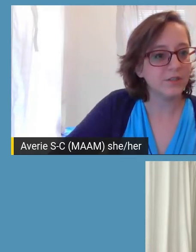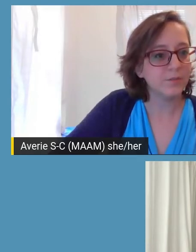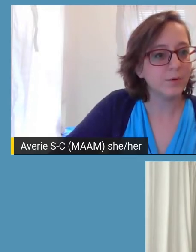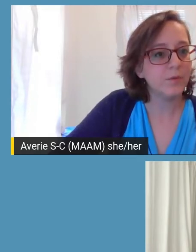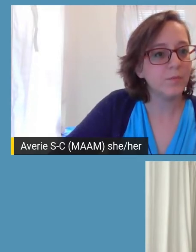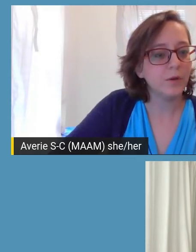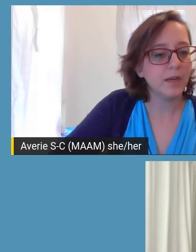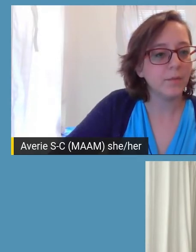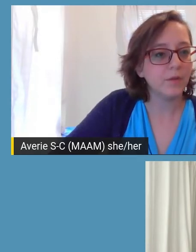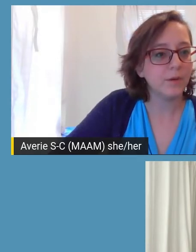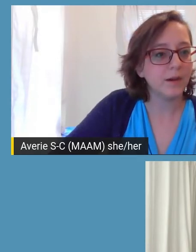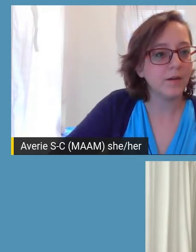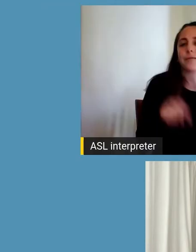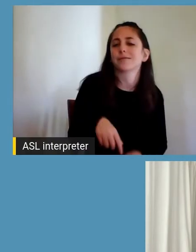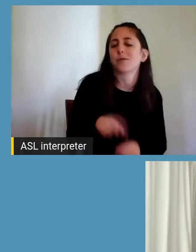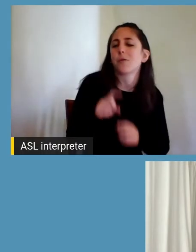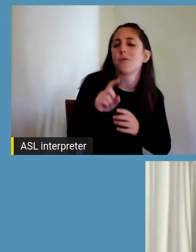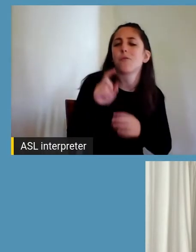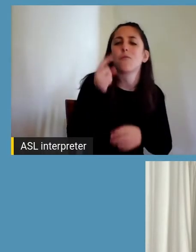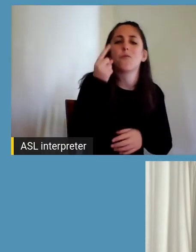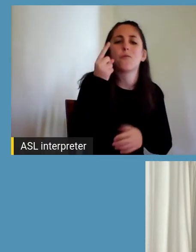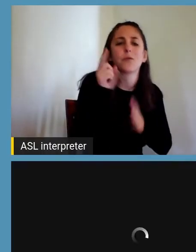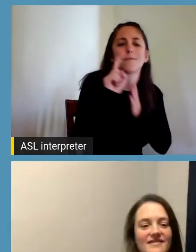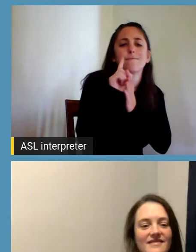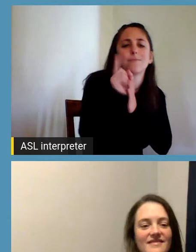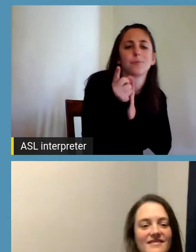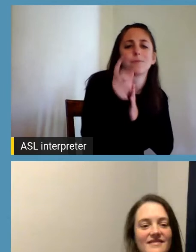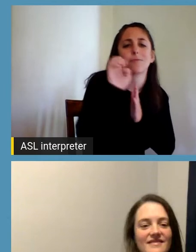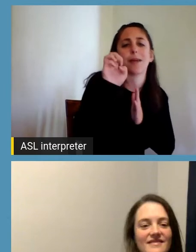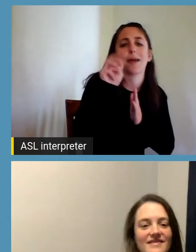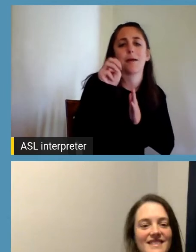right, give us just a moment. We'll get Emily back on screen.